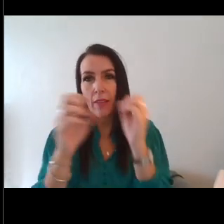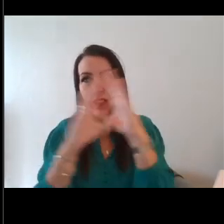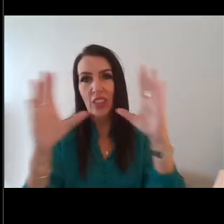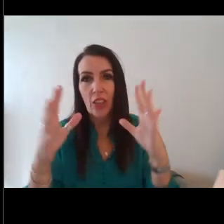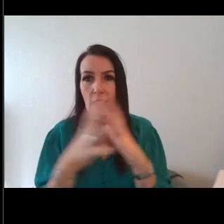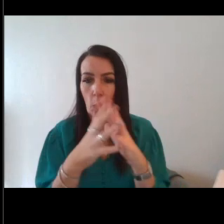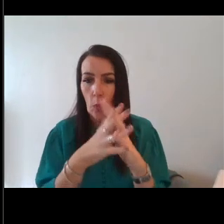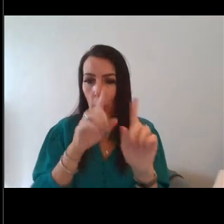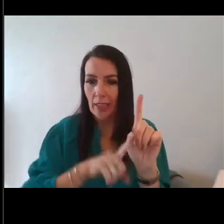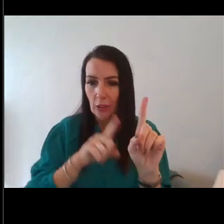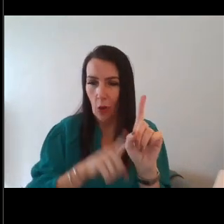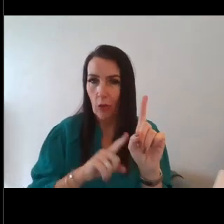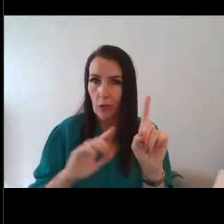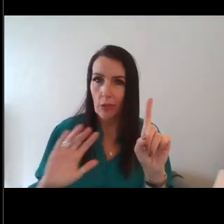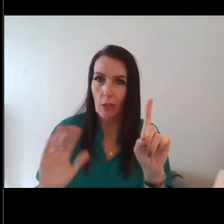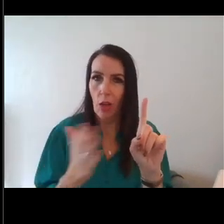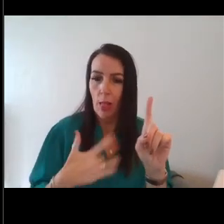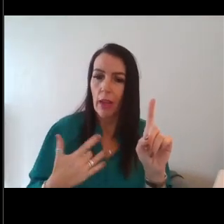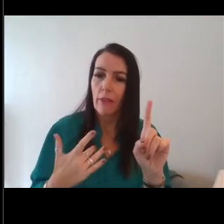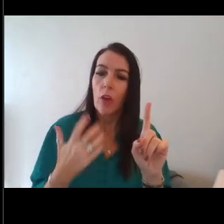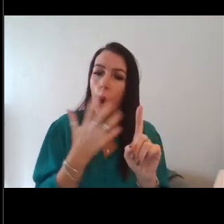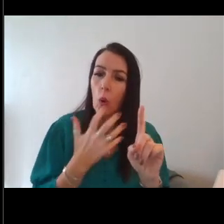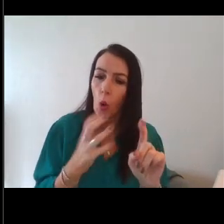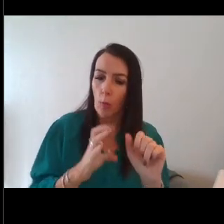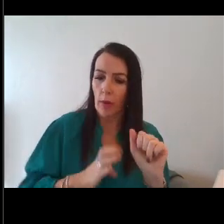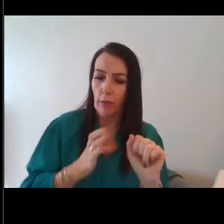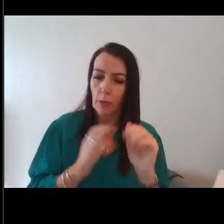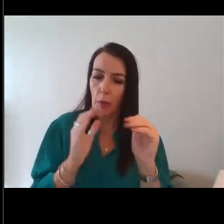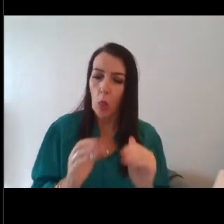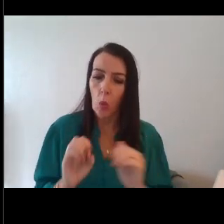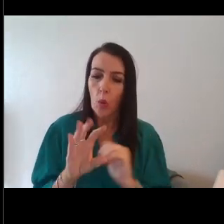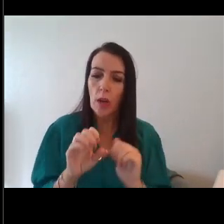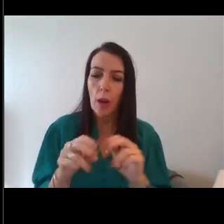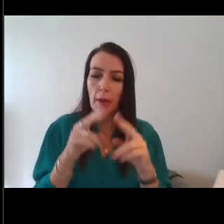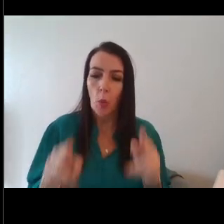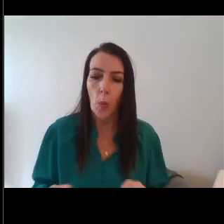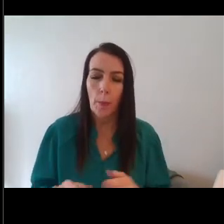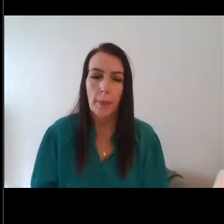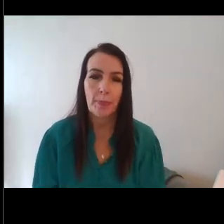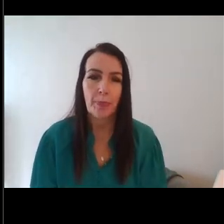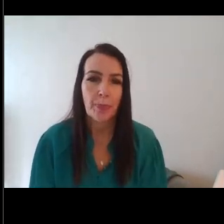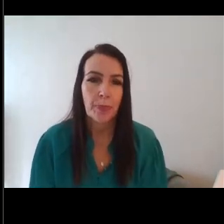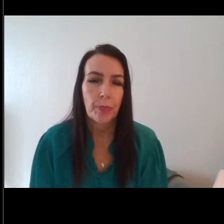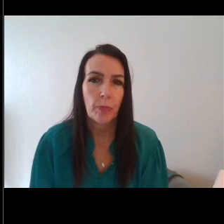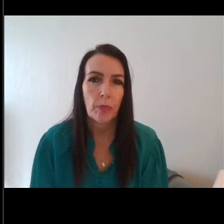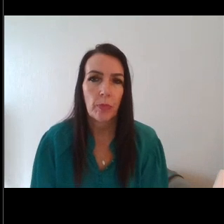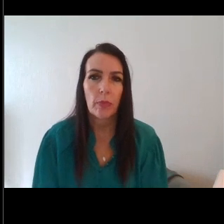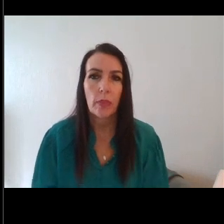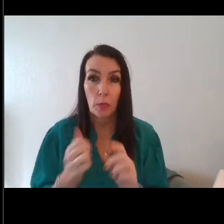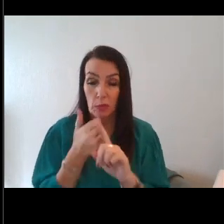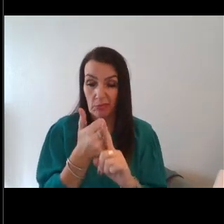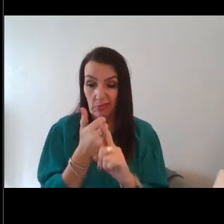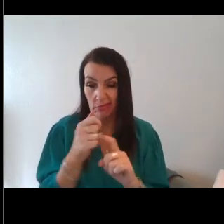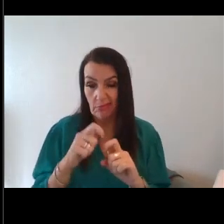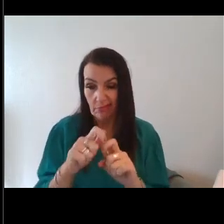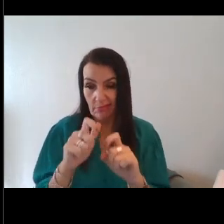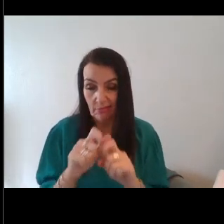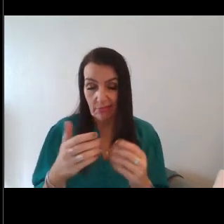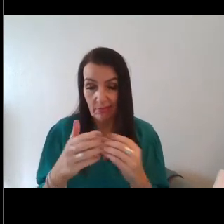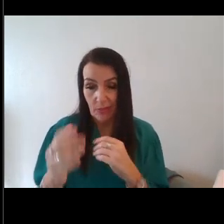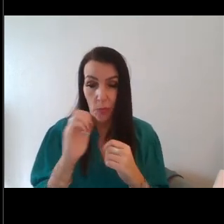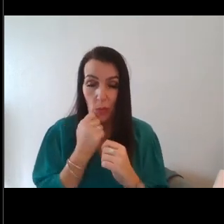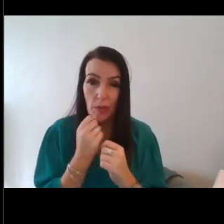can live in a warm, comfortable, and low carbon home. And that's what this program is supporting. Going forward, we'll continue to support WICA as a strategic advisor on this program.